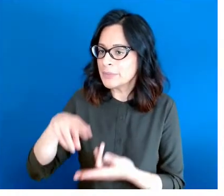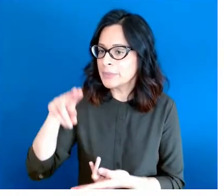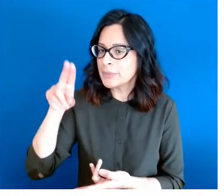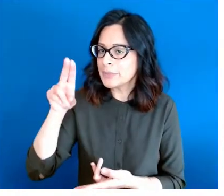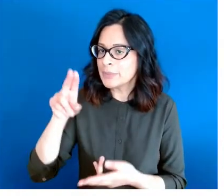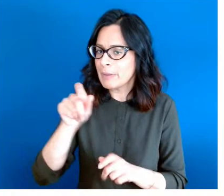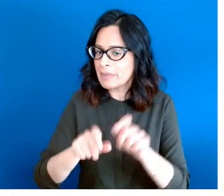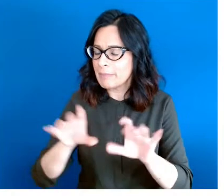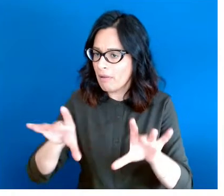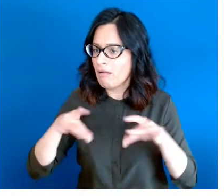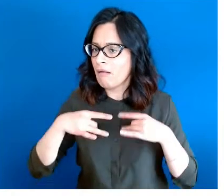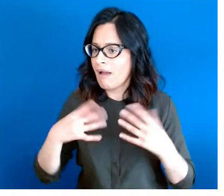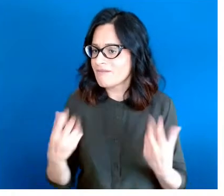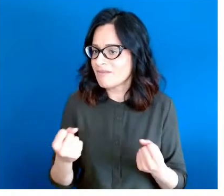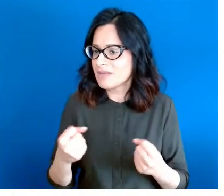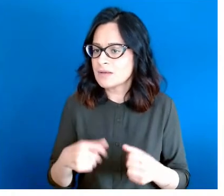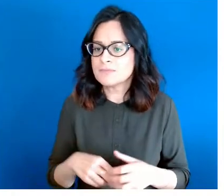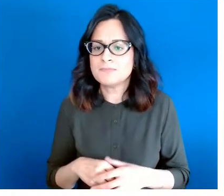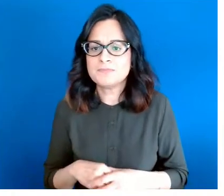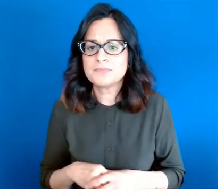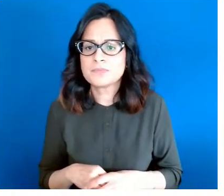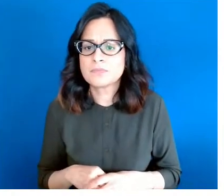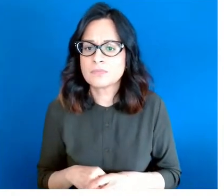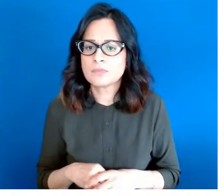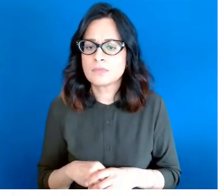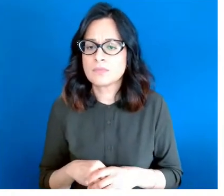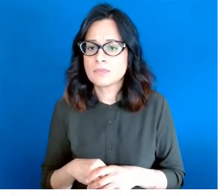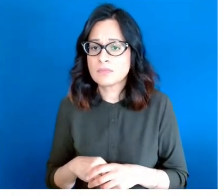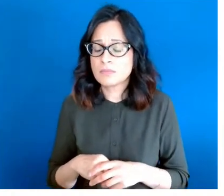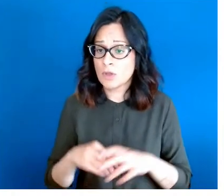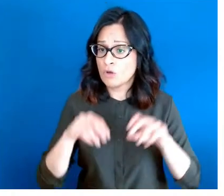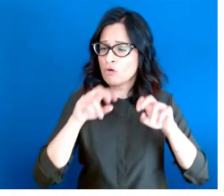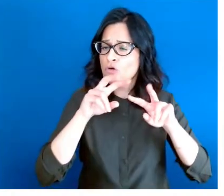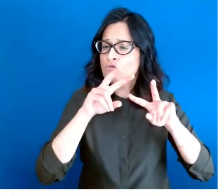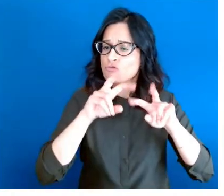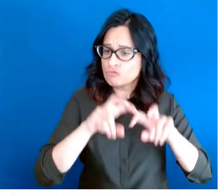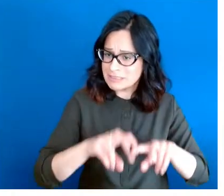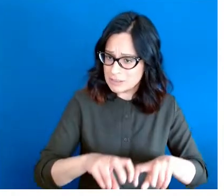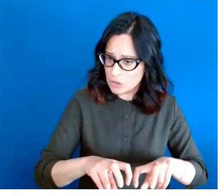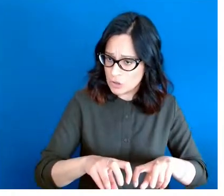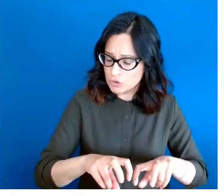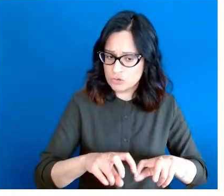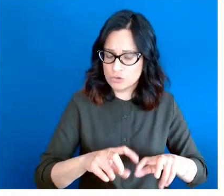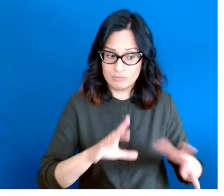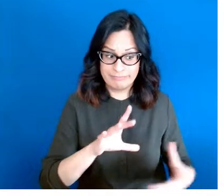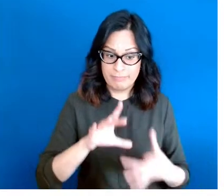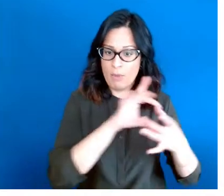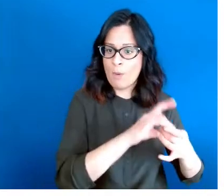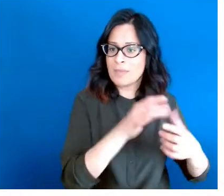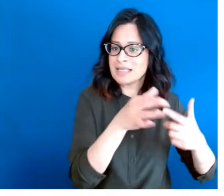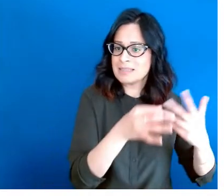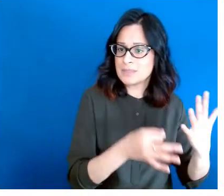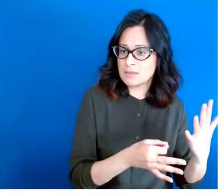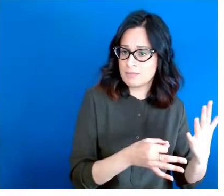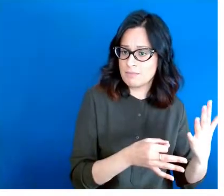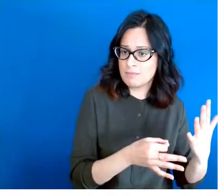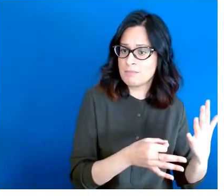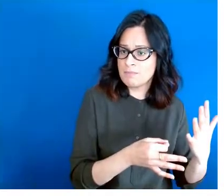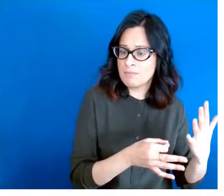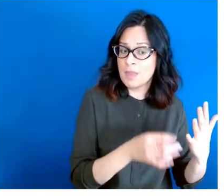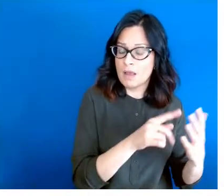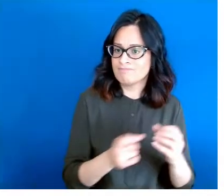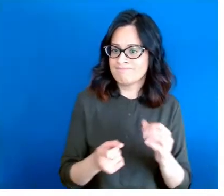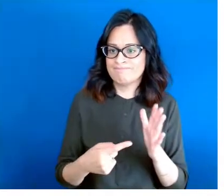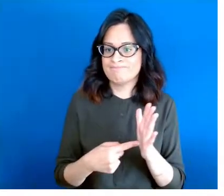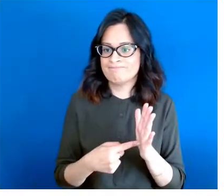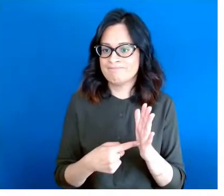Studies have shown that the symptoms that we just discussed are sufficiently significant that people really end